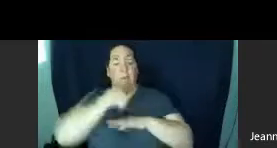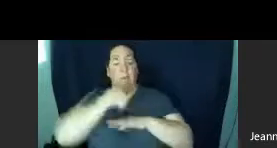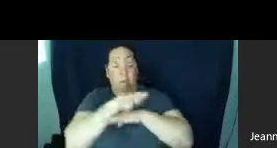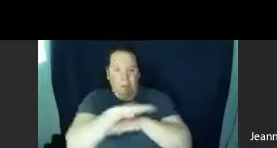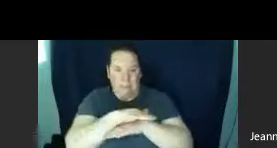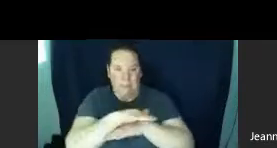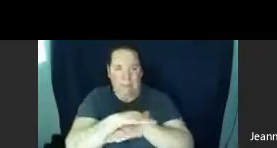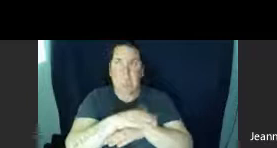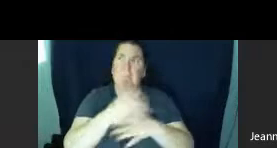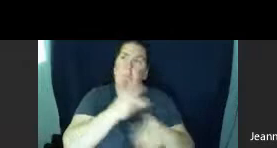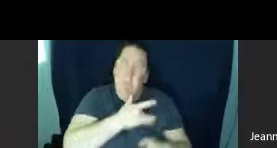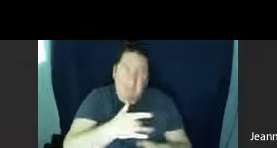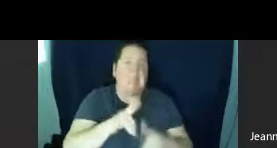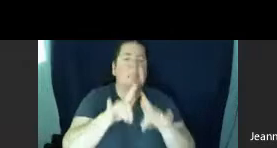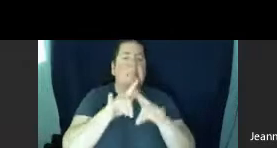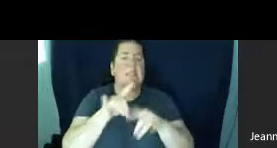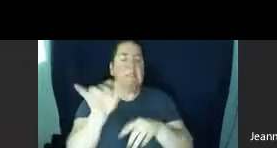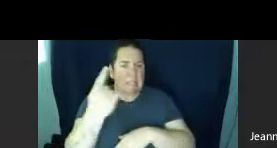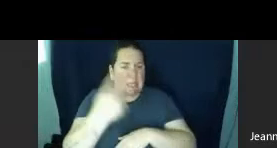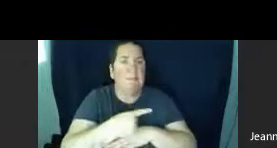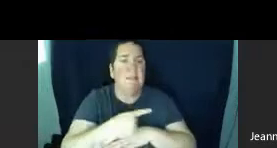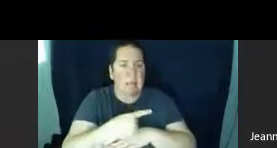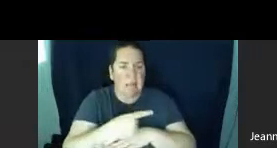day or early the next day.